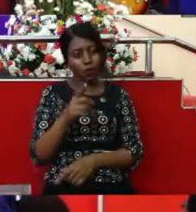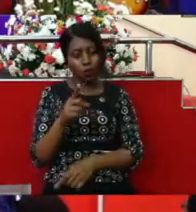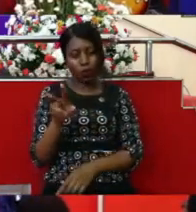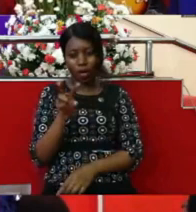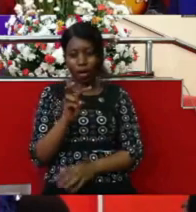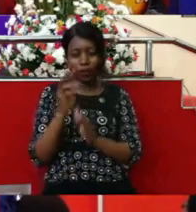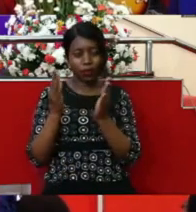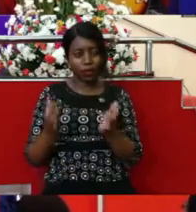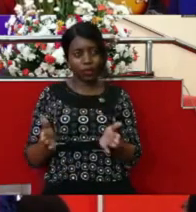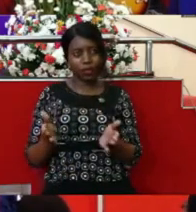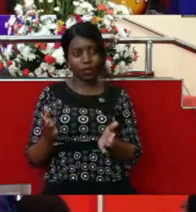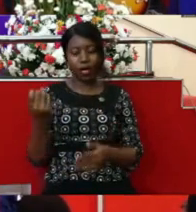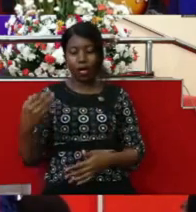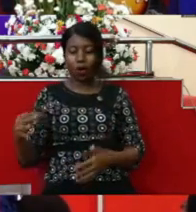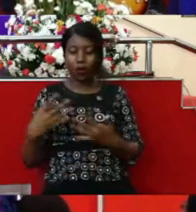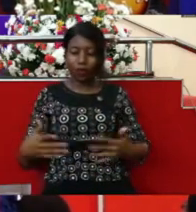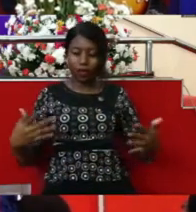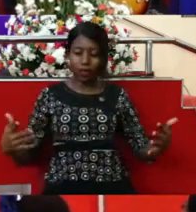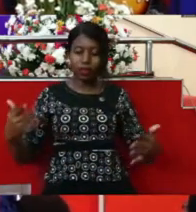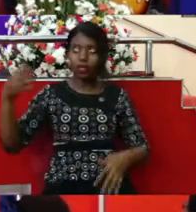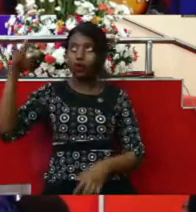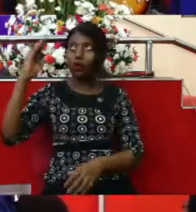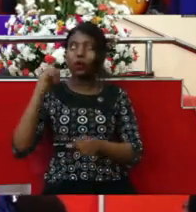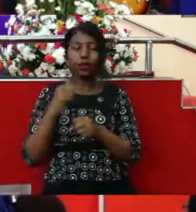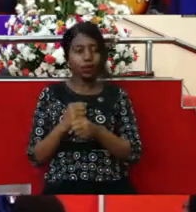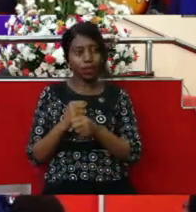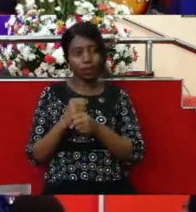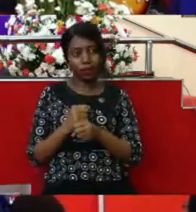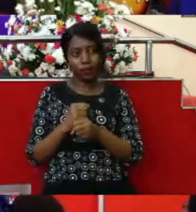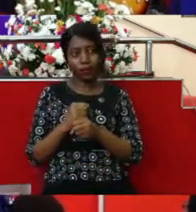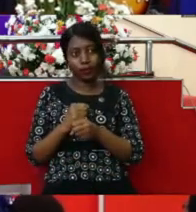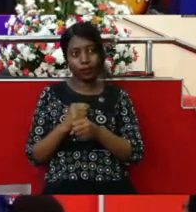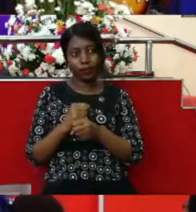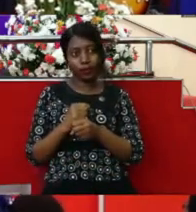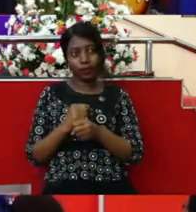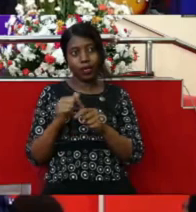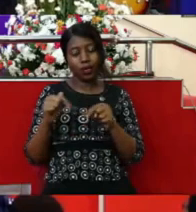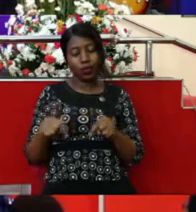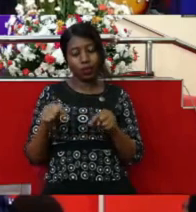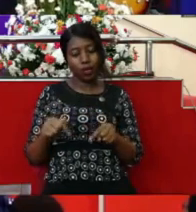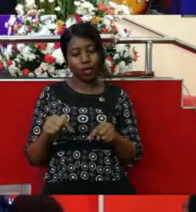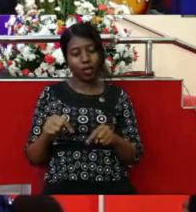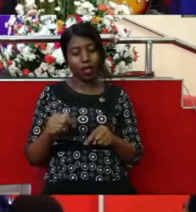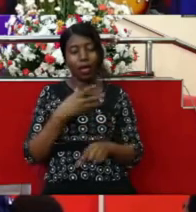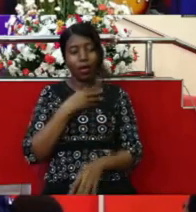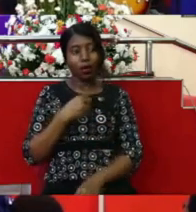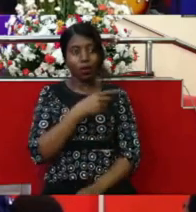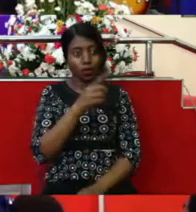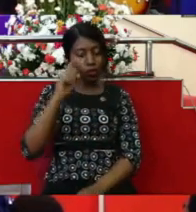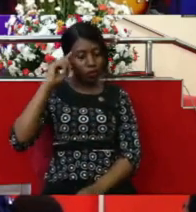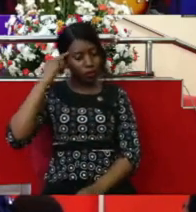shahidi of the things that God has done. Ya mambo ambayo Mungu ameyafanya. Today I want us to think about